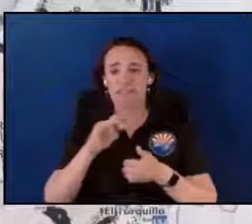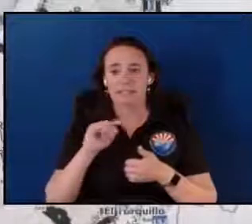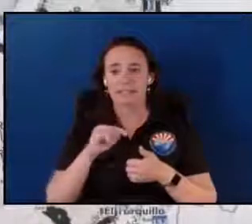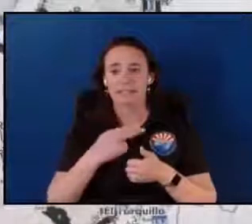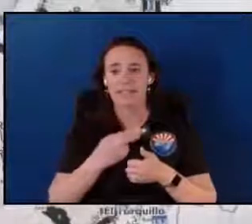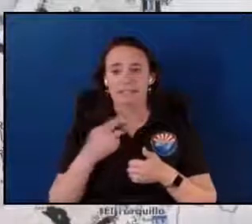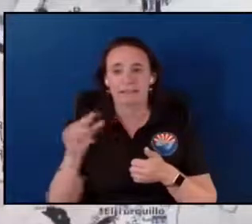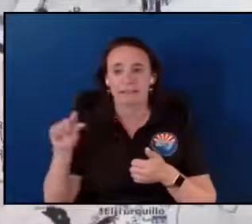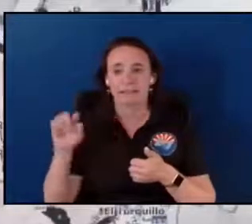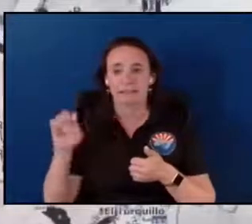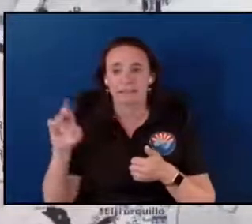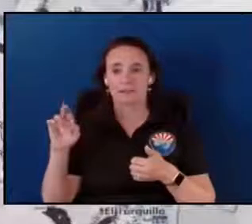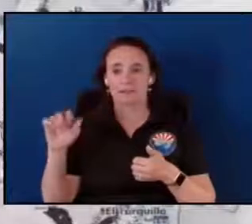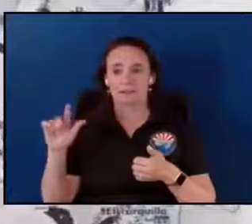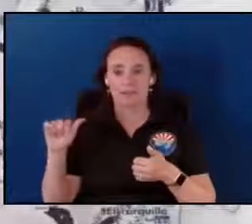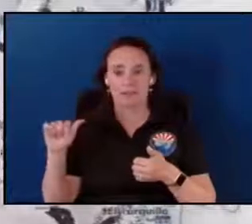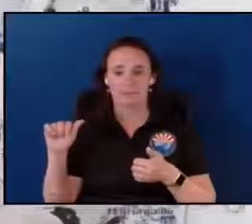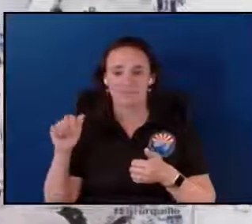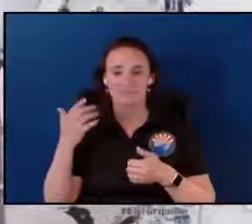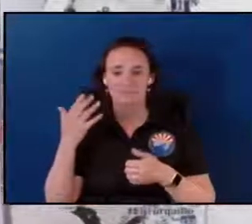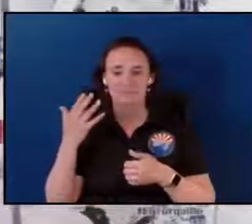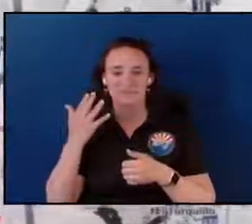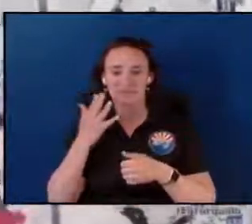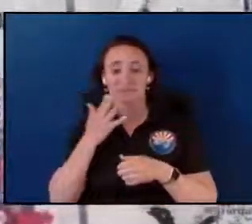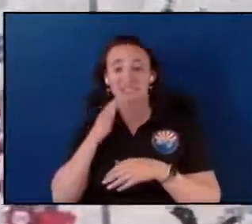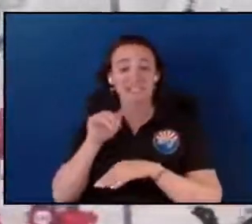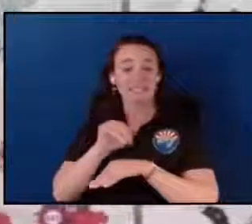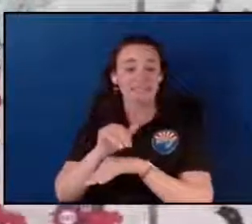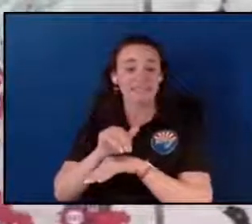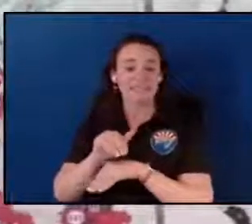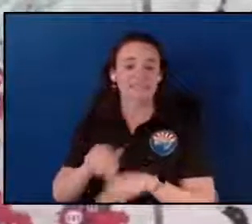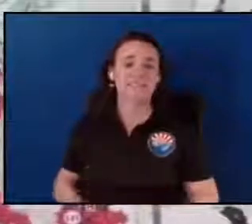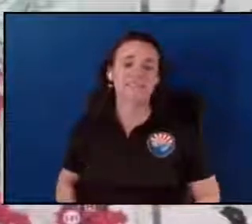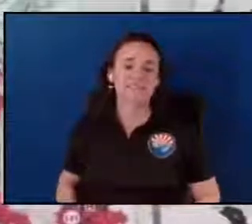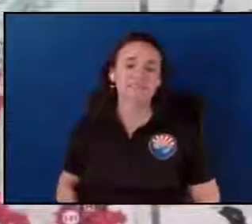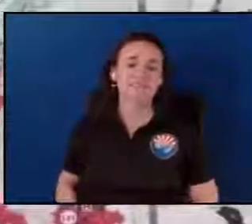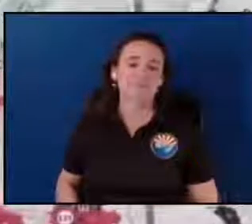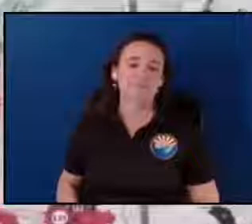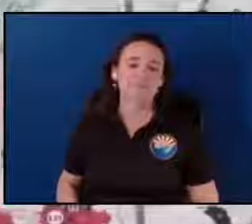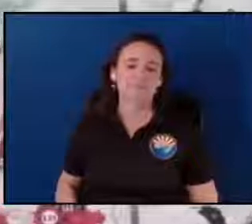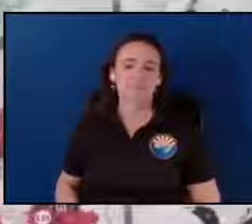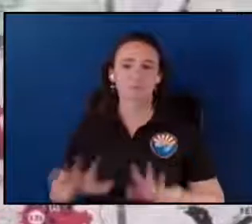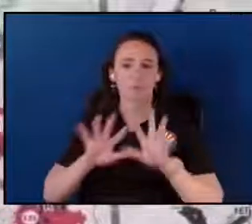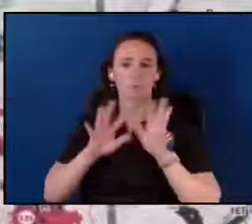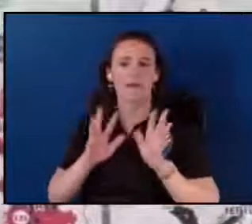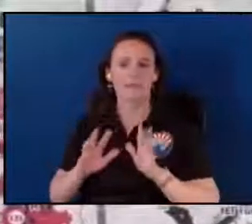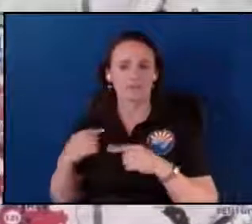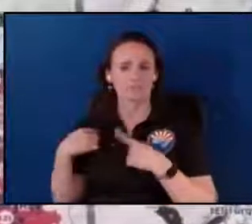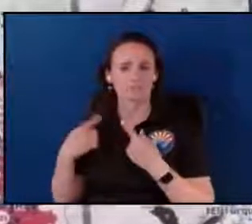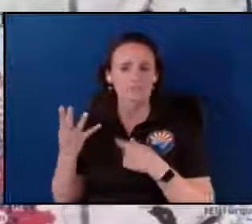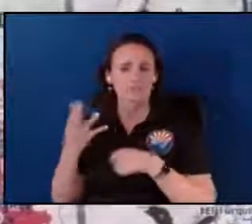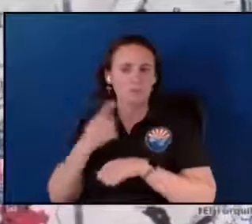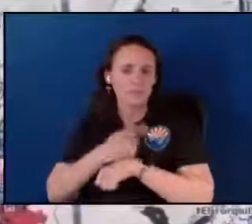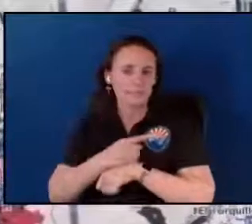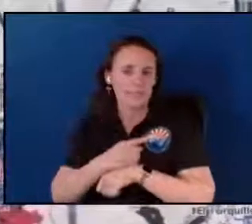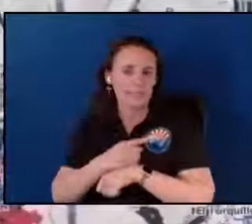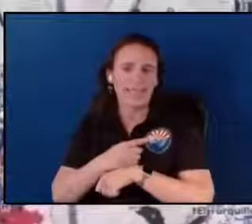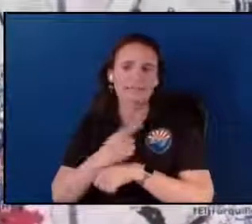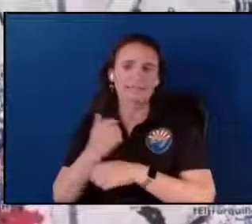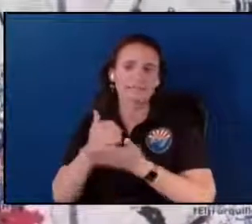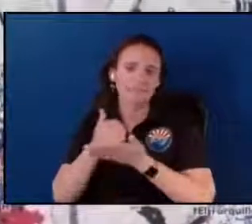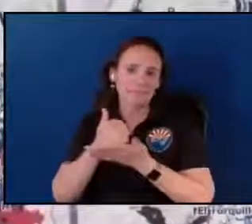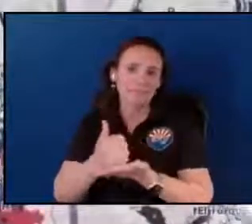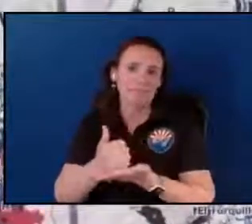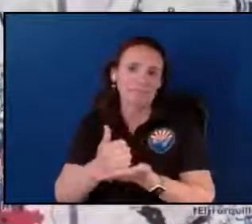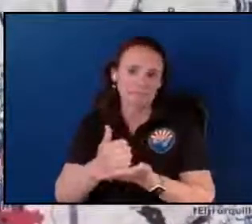Good evening. The weather that we've had the last 4 days is really attributed to some good